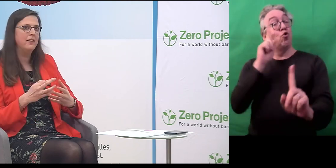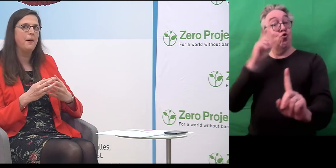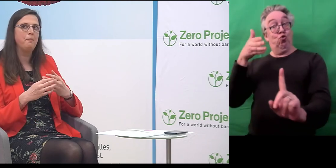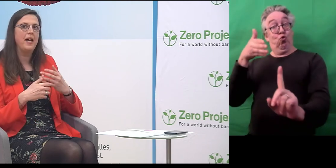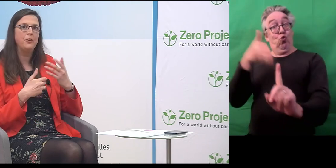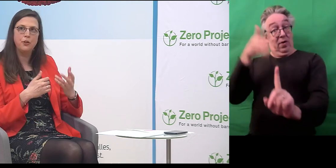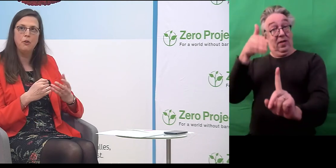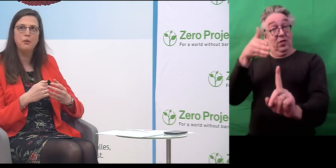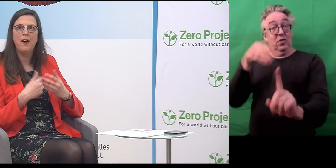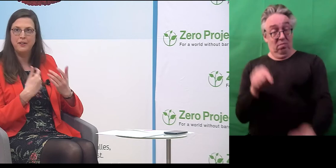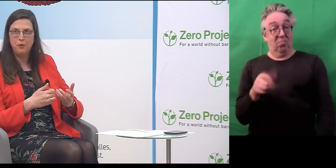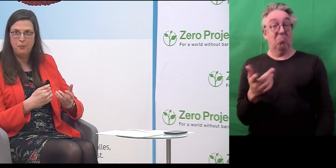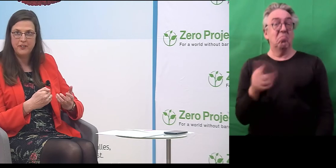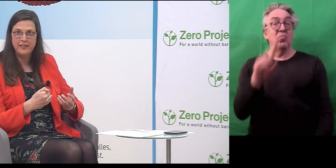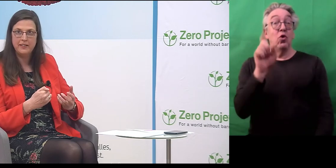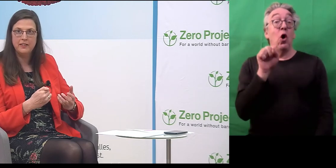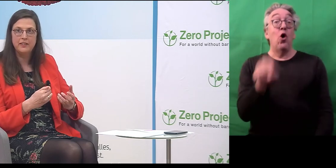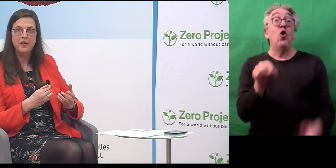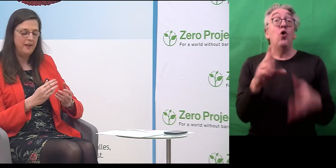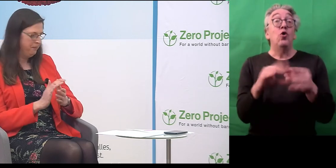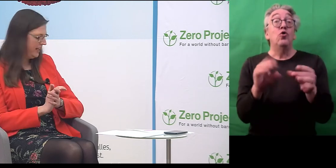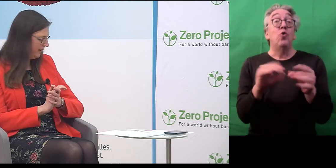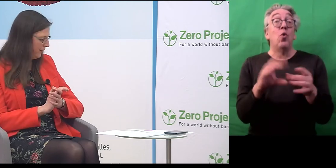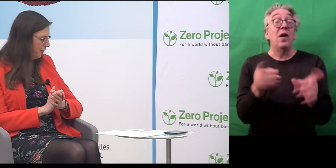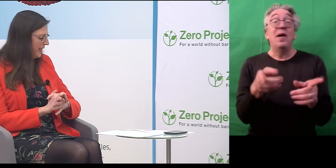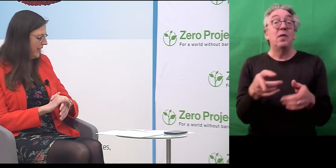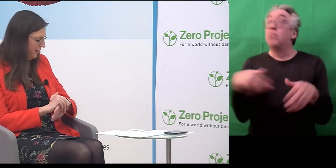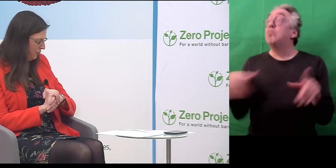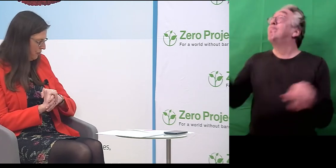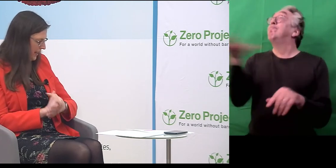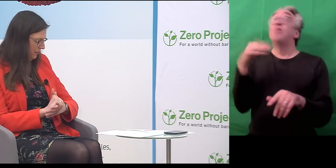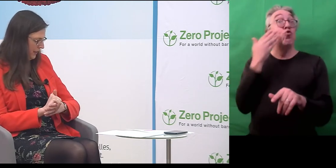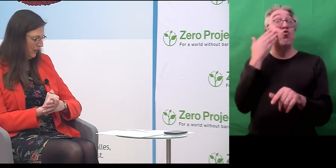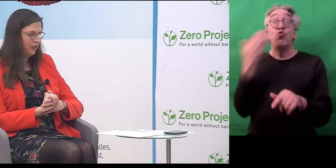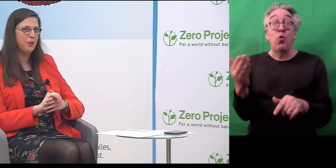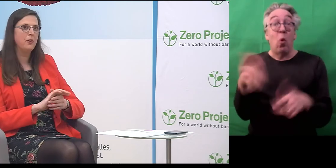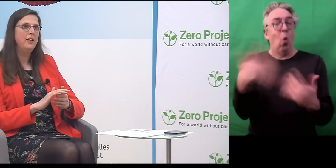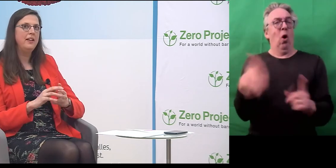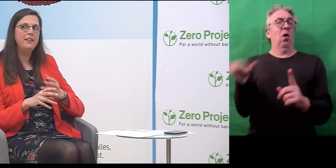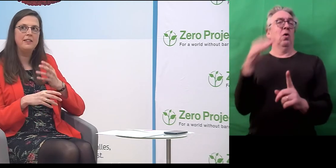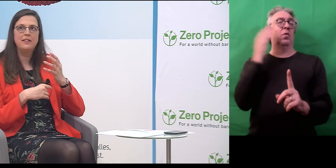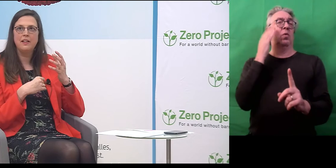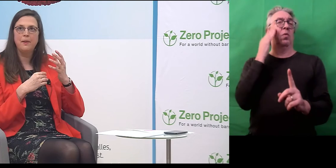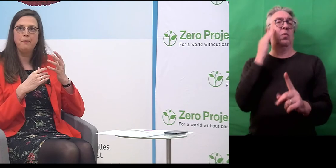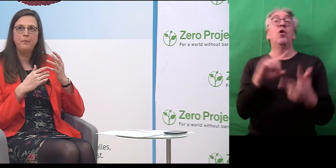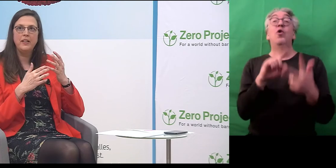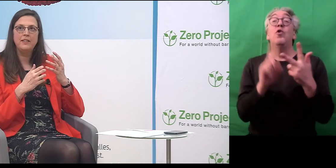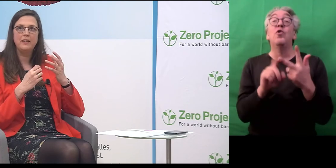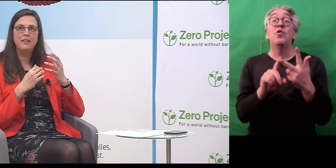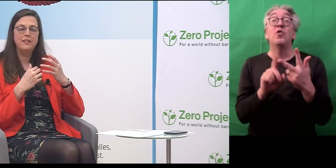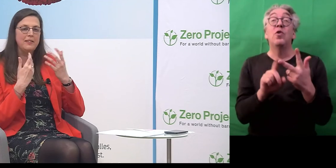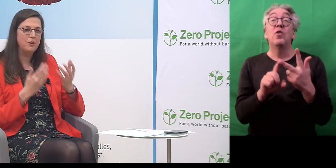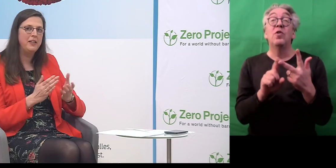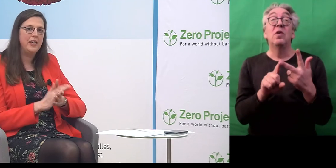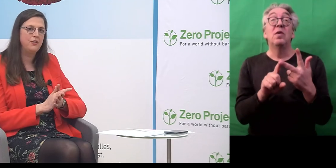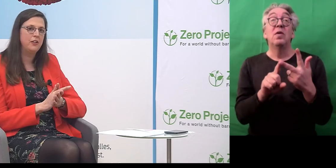story untold or underrepresented? And the third layer is relevant. So is it